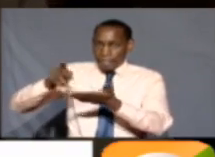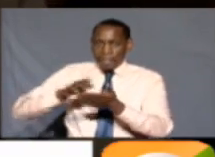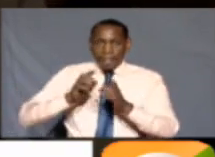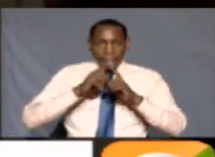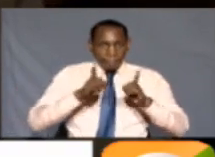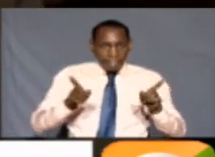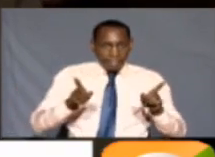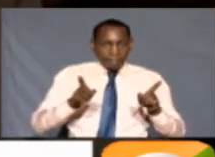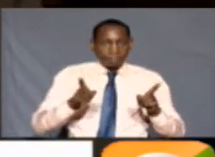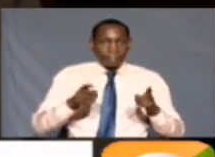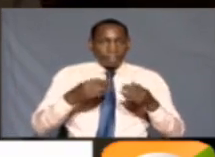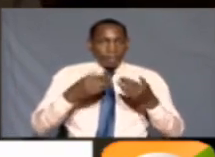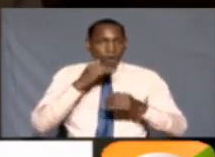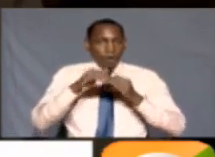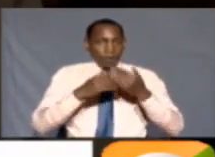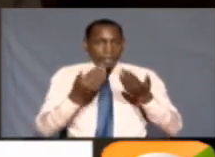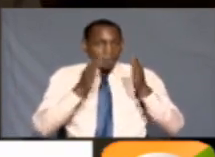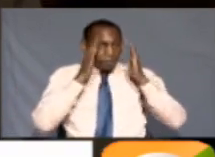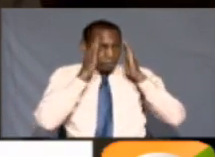But